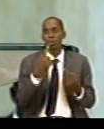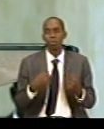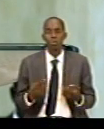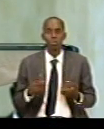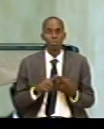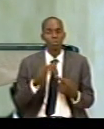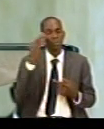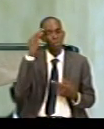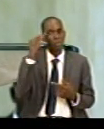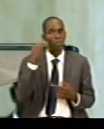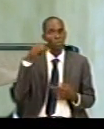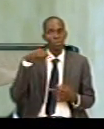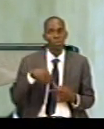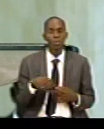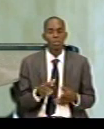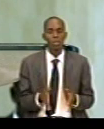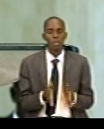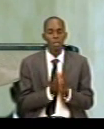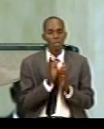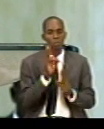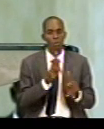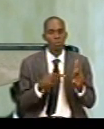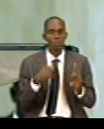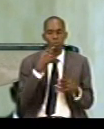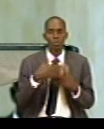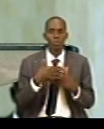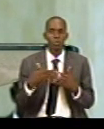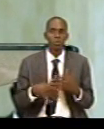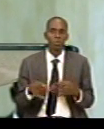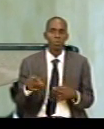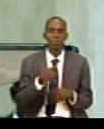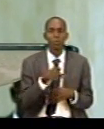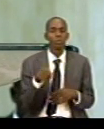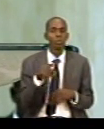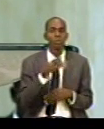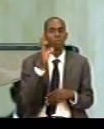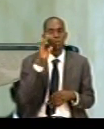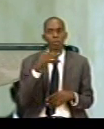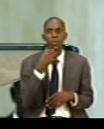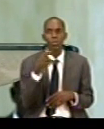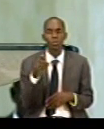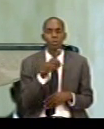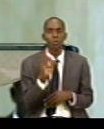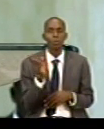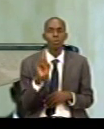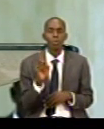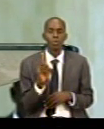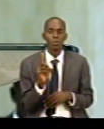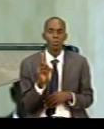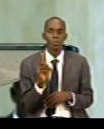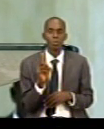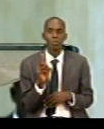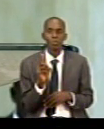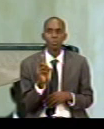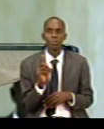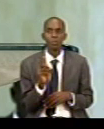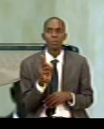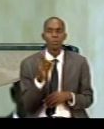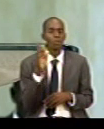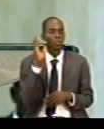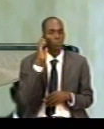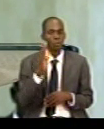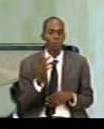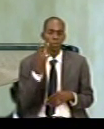out from those who invited you. They will tell you where you will get the